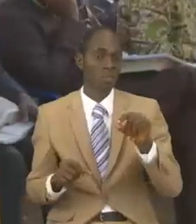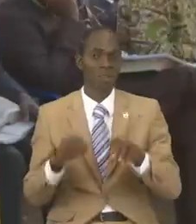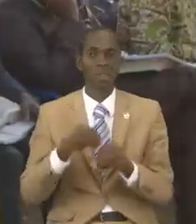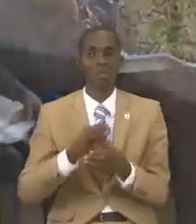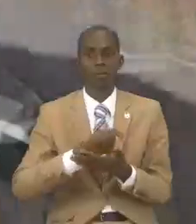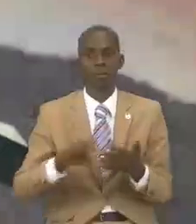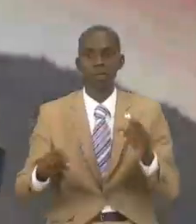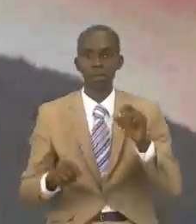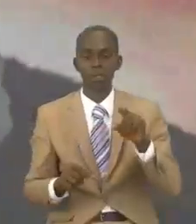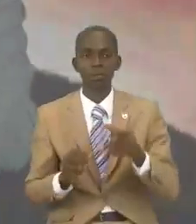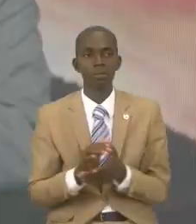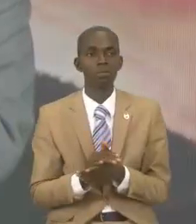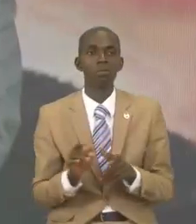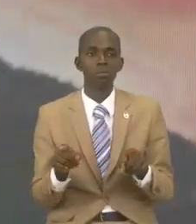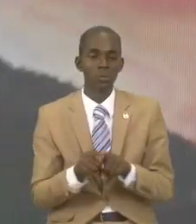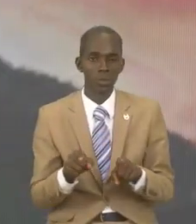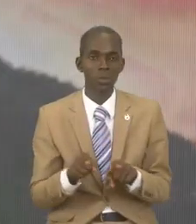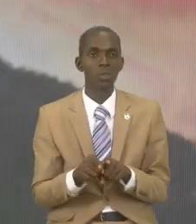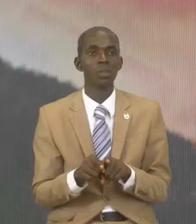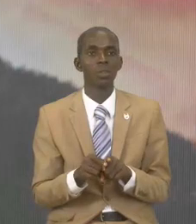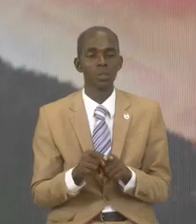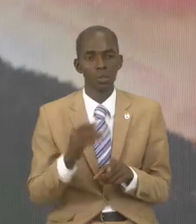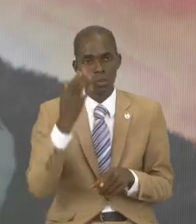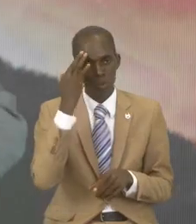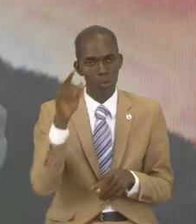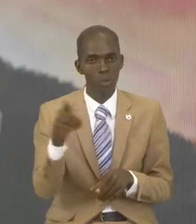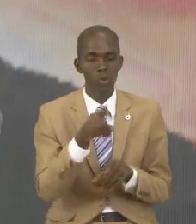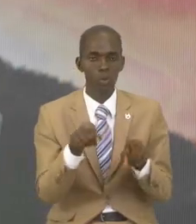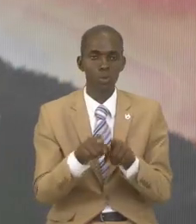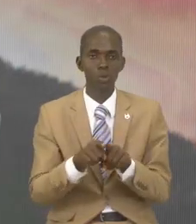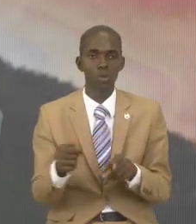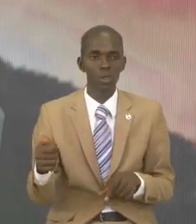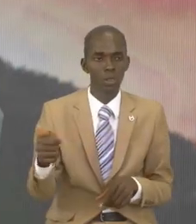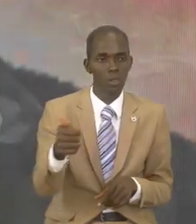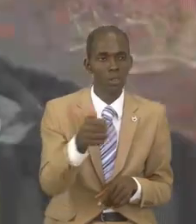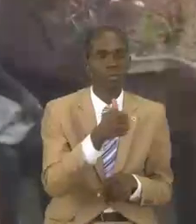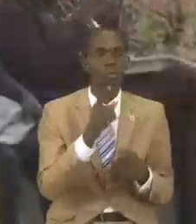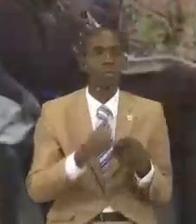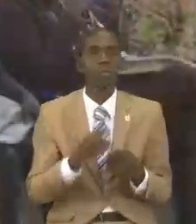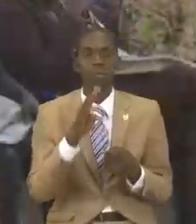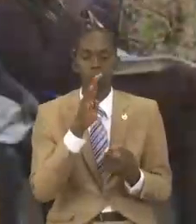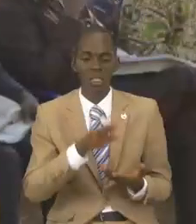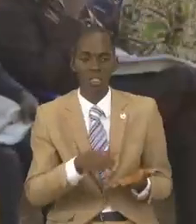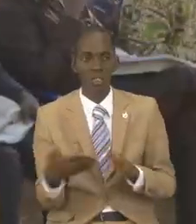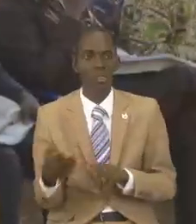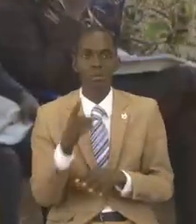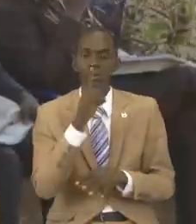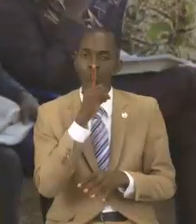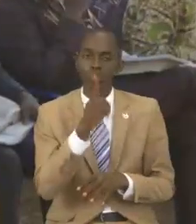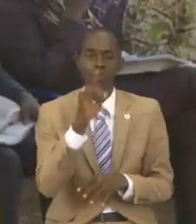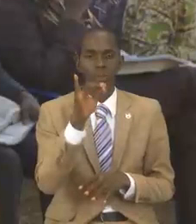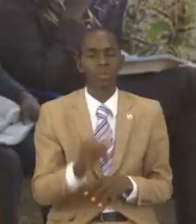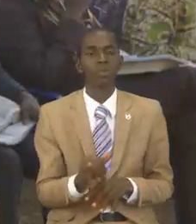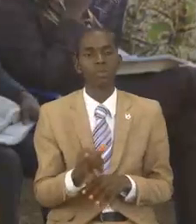11, likewise, reckon ye also yourselves to be dead